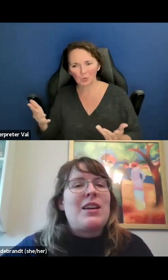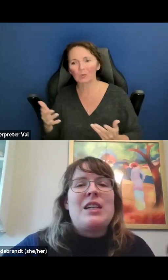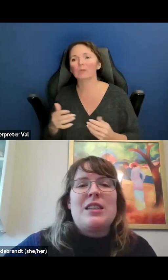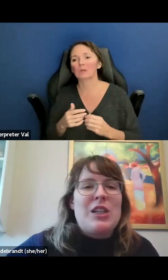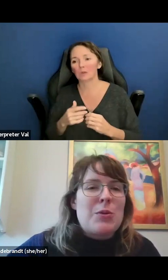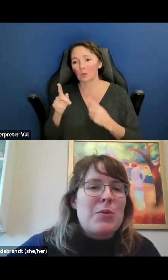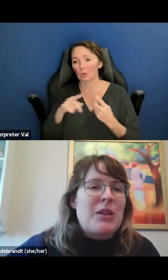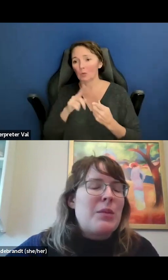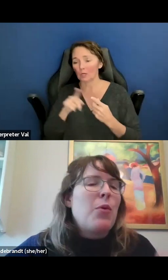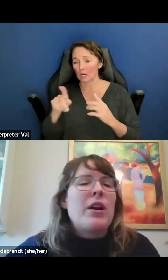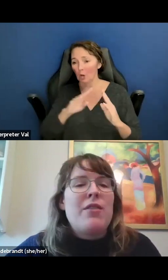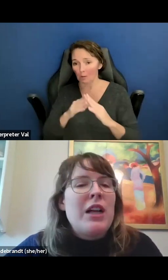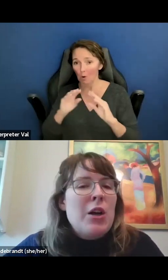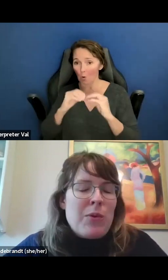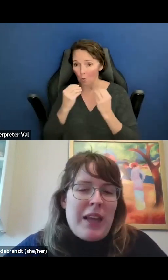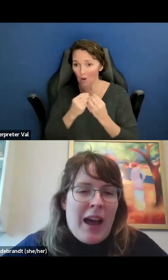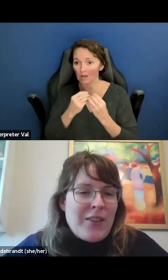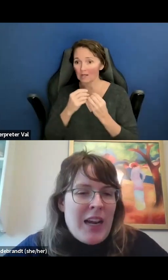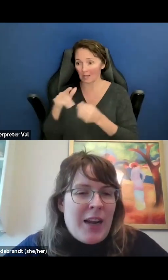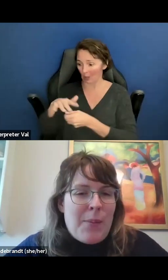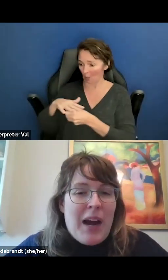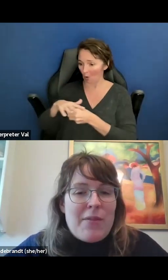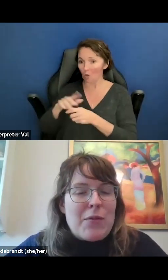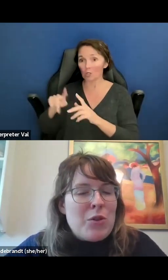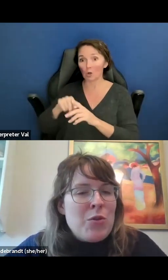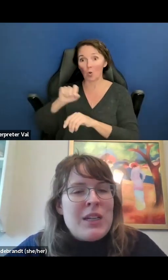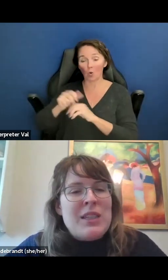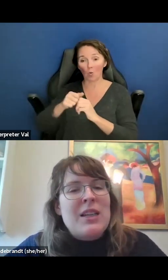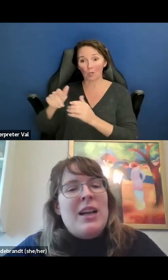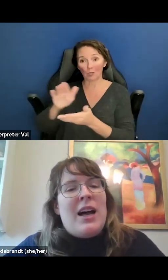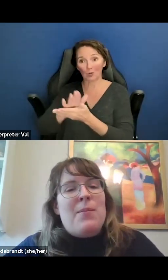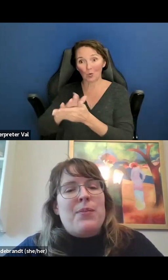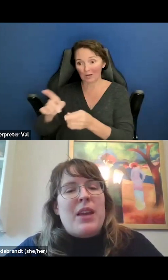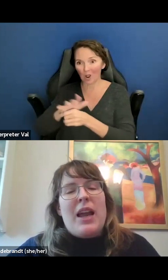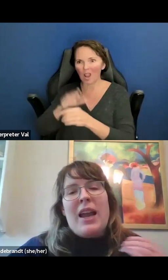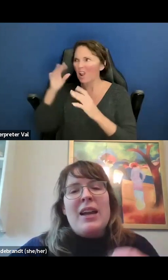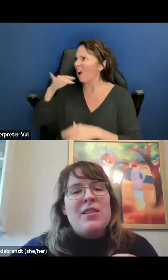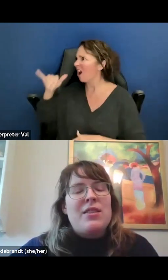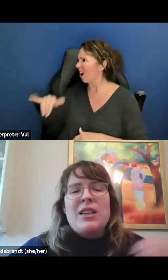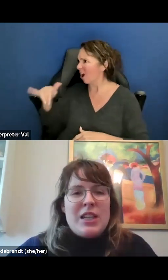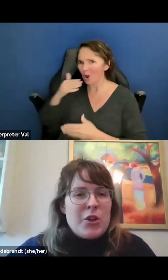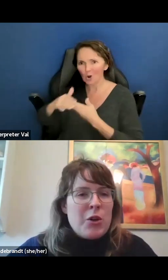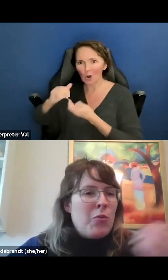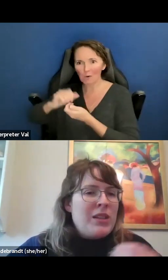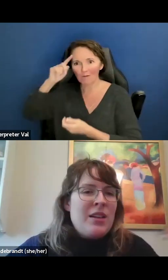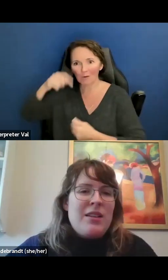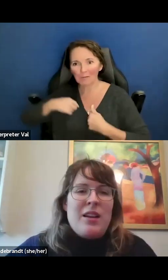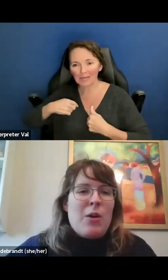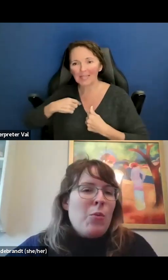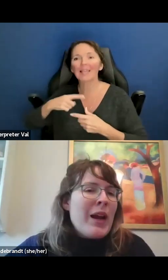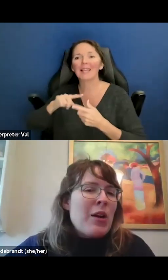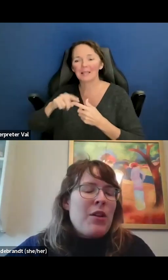awareness activities. The teacher was really supportive, really advocating on behalf of the students. And that teacher